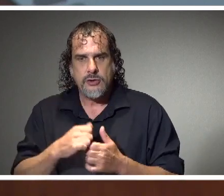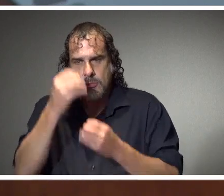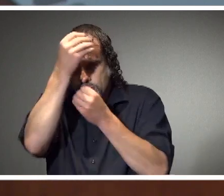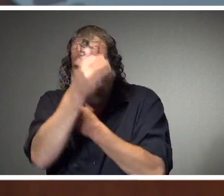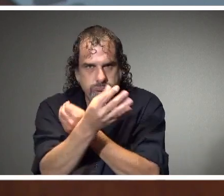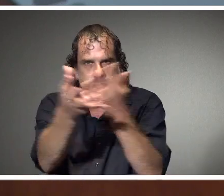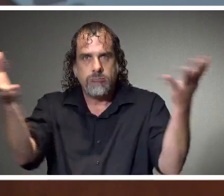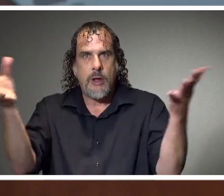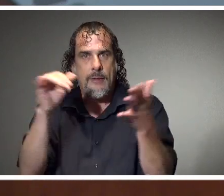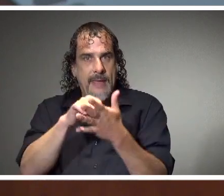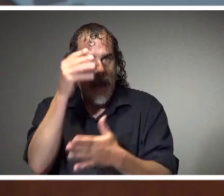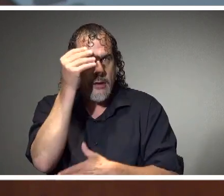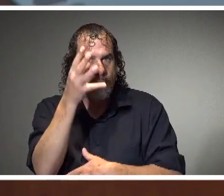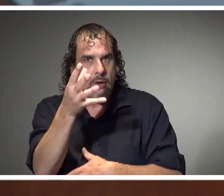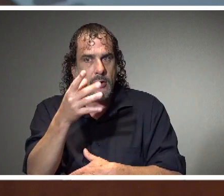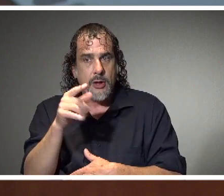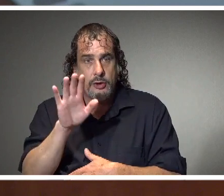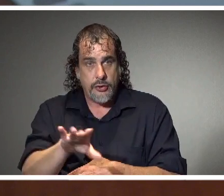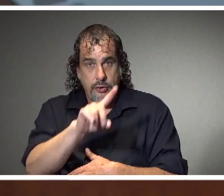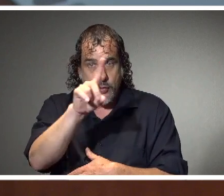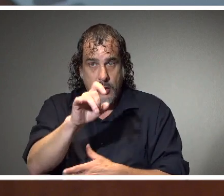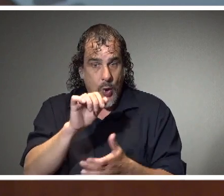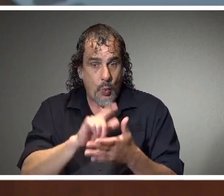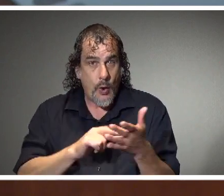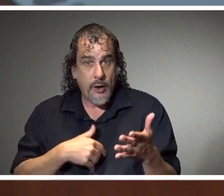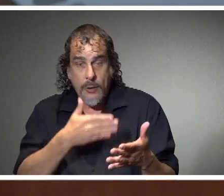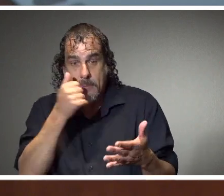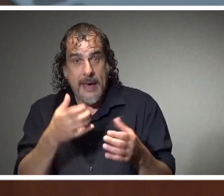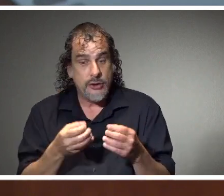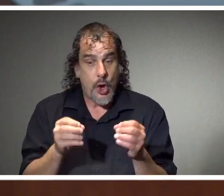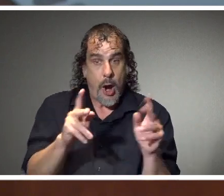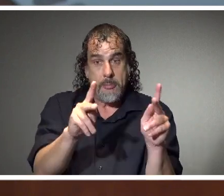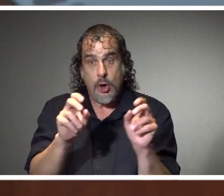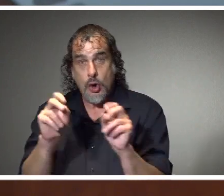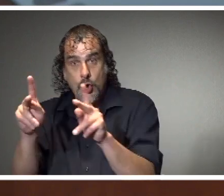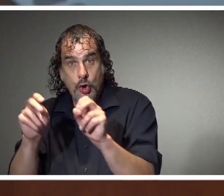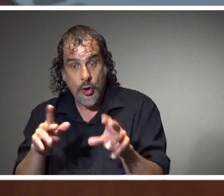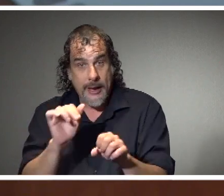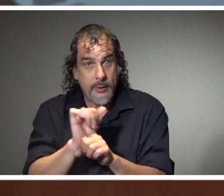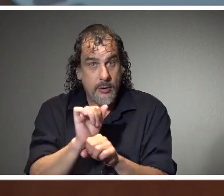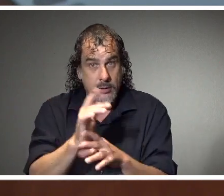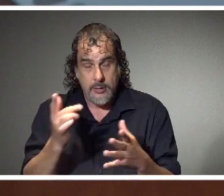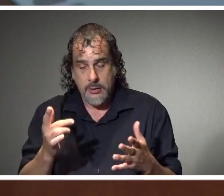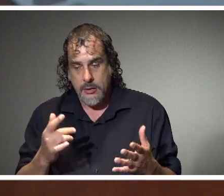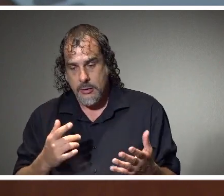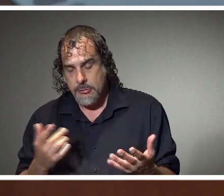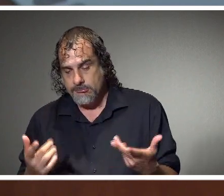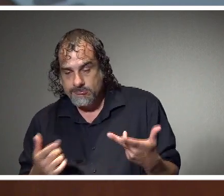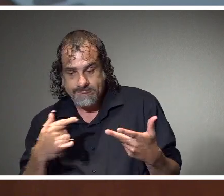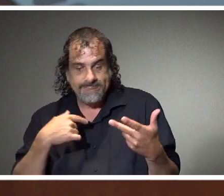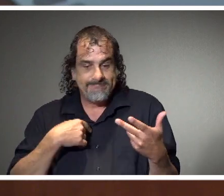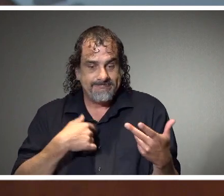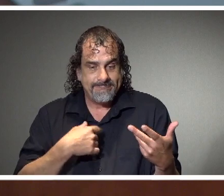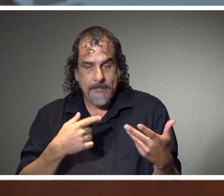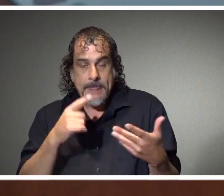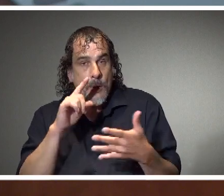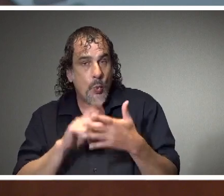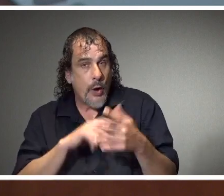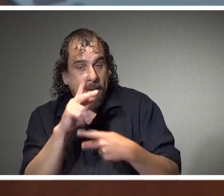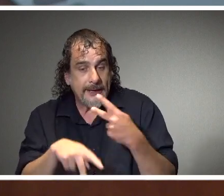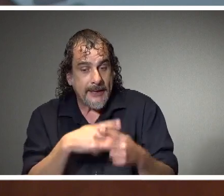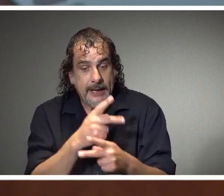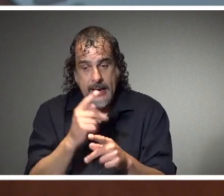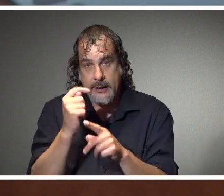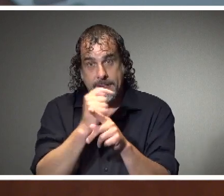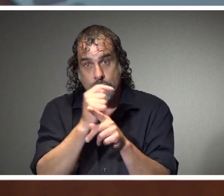out. So your questions, what are the best opportunities out there in the workforce? Realistically, what type of training